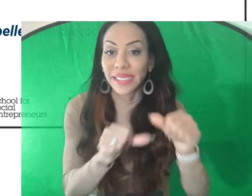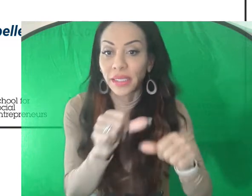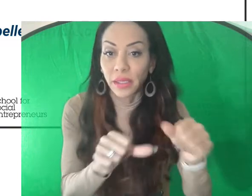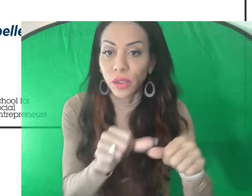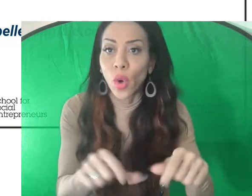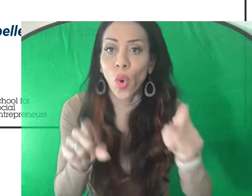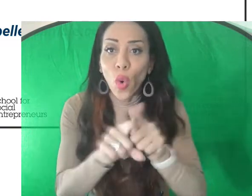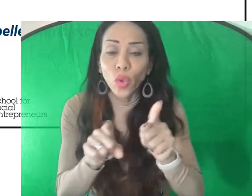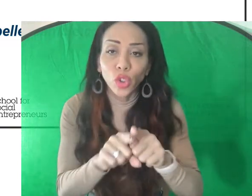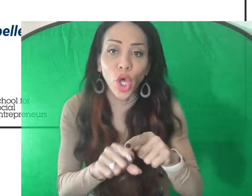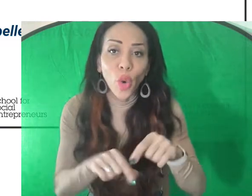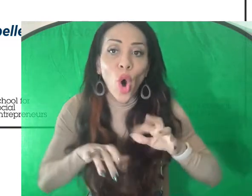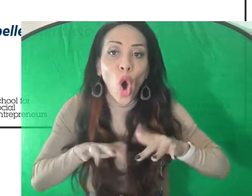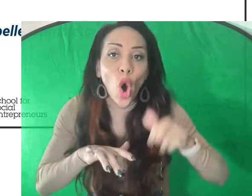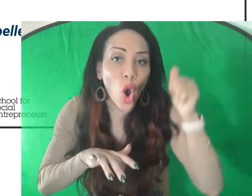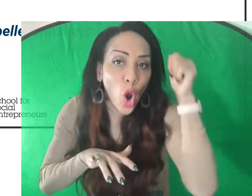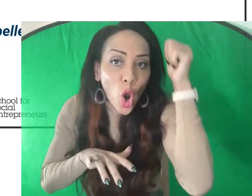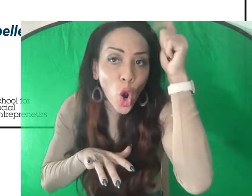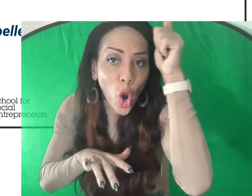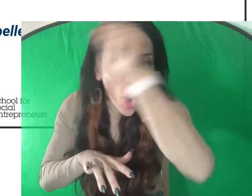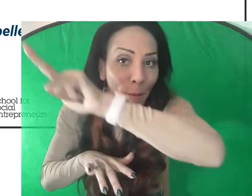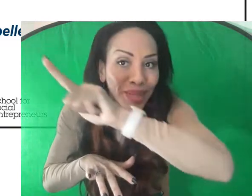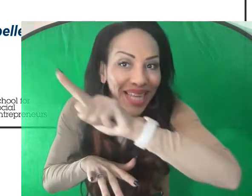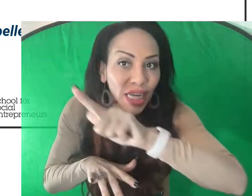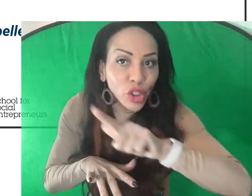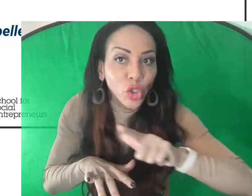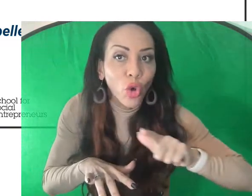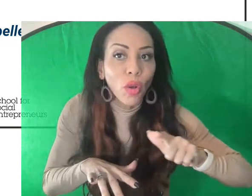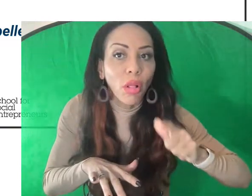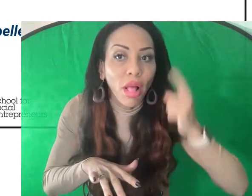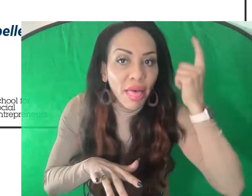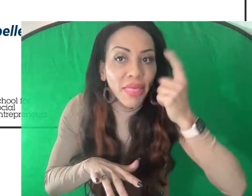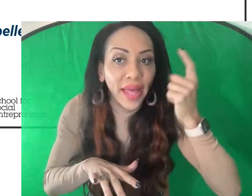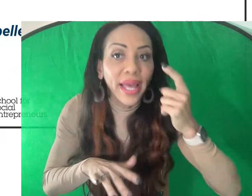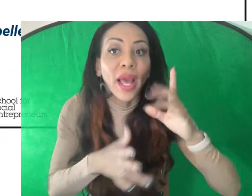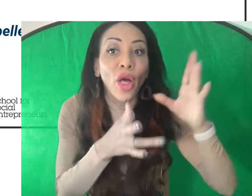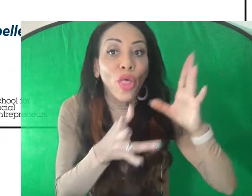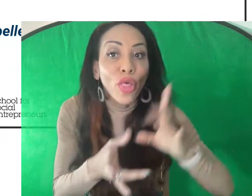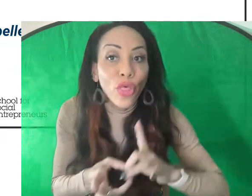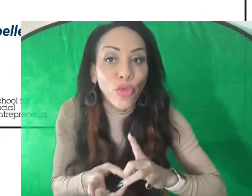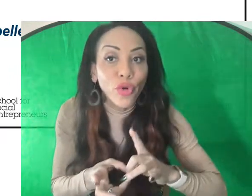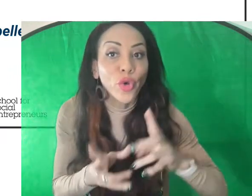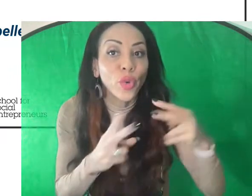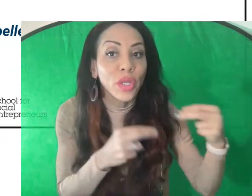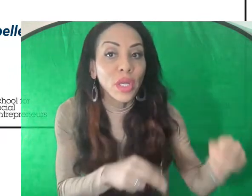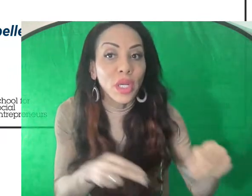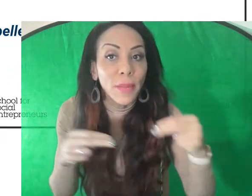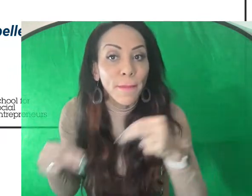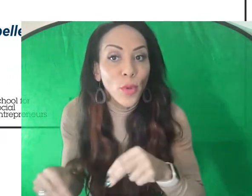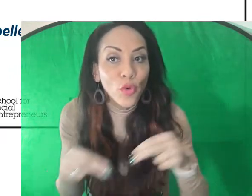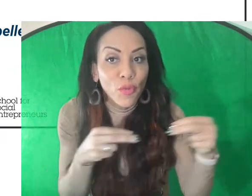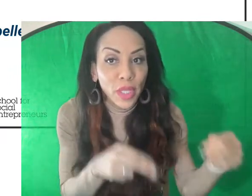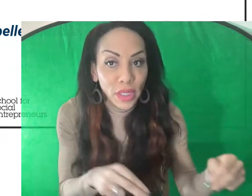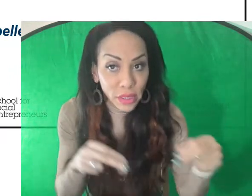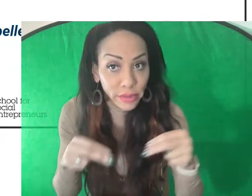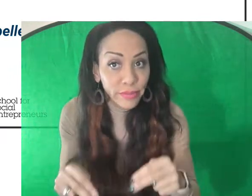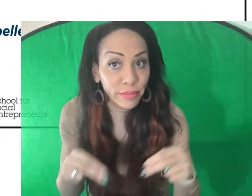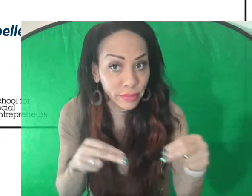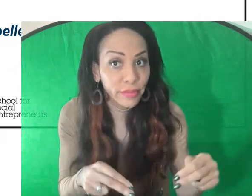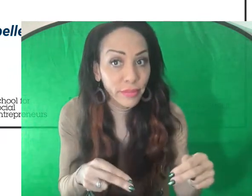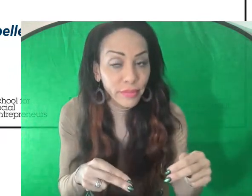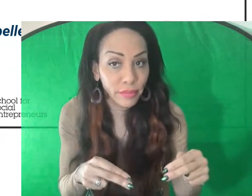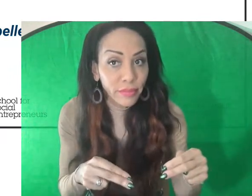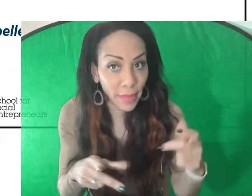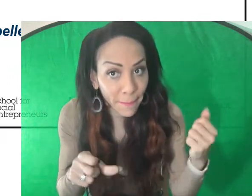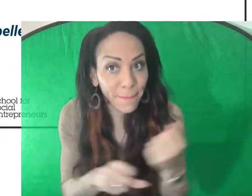as well, all through movement. While making a dance. While making a dance and product and all the things, yeah.